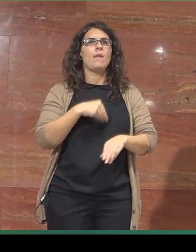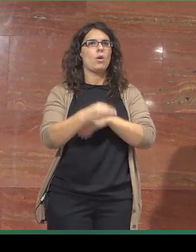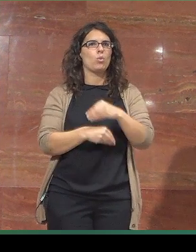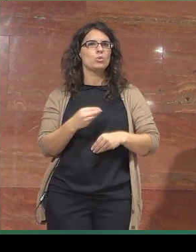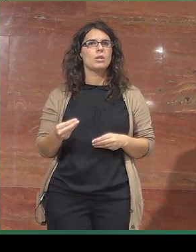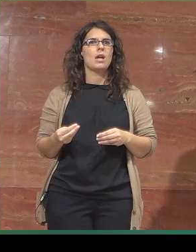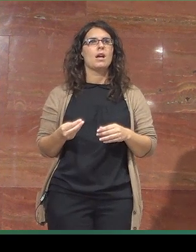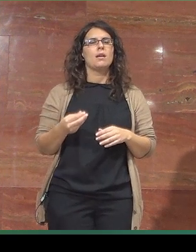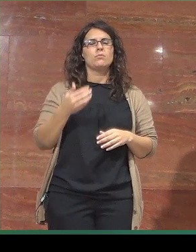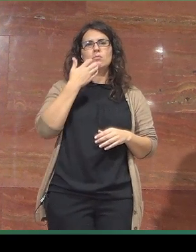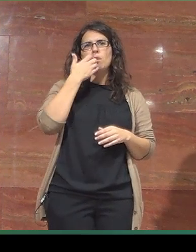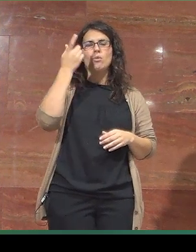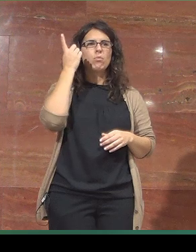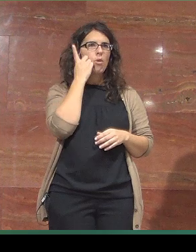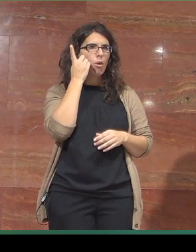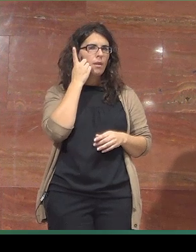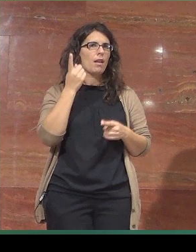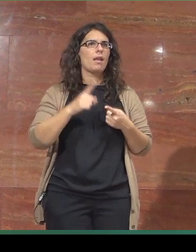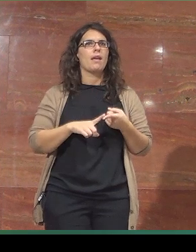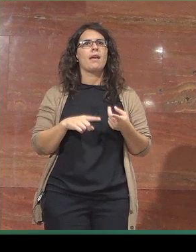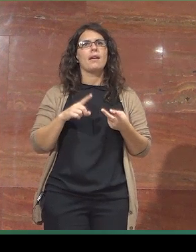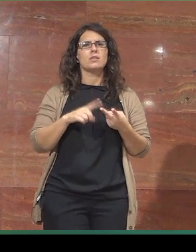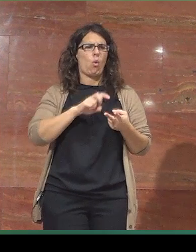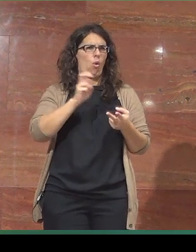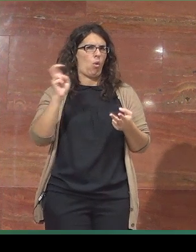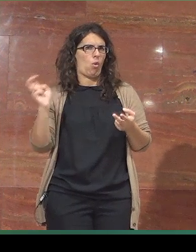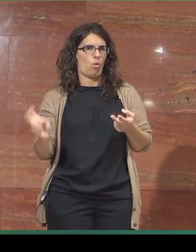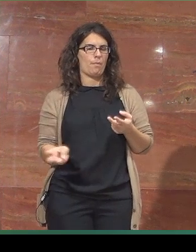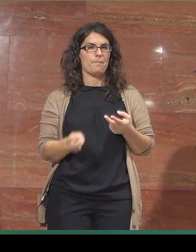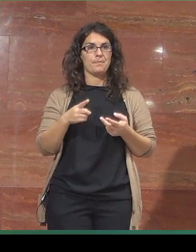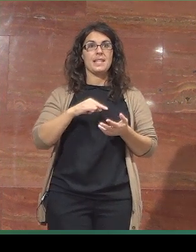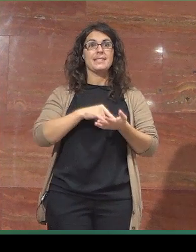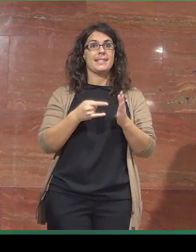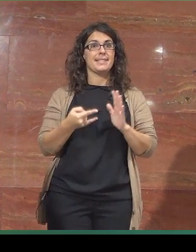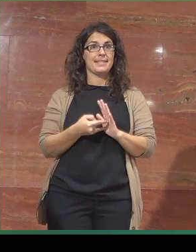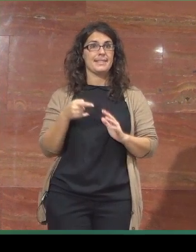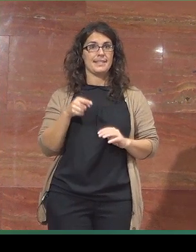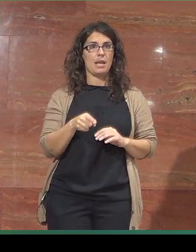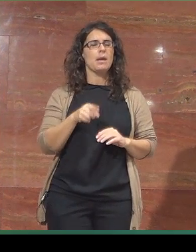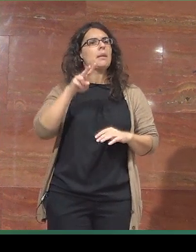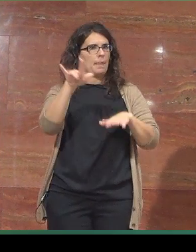And that system is currently being implemented, but there is still some way to go.